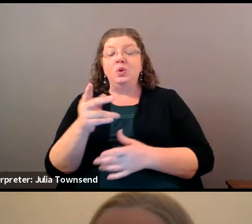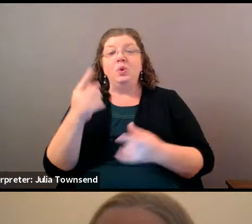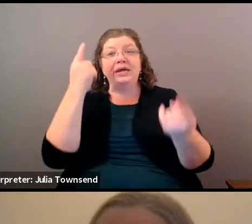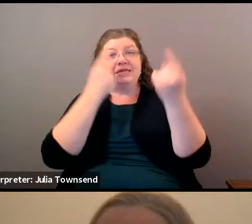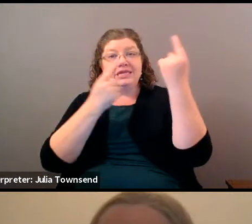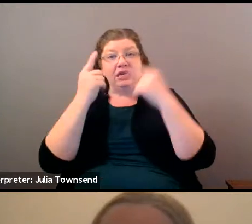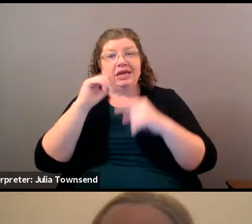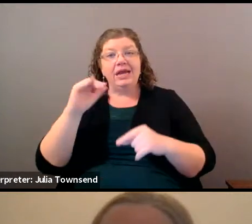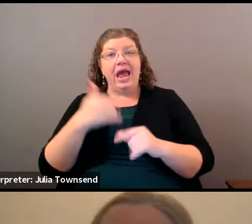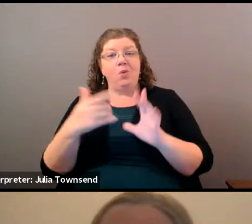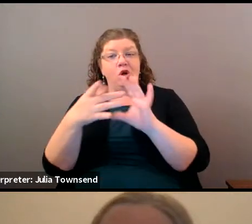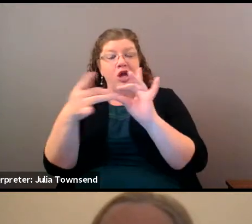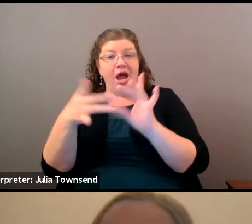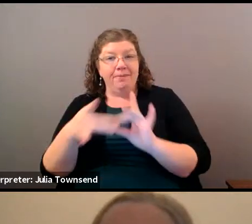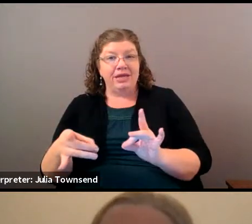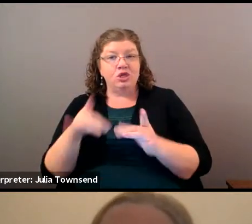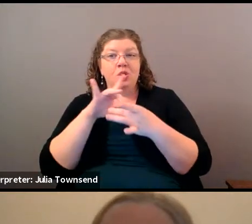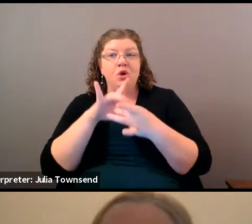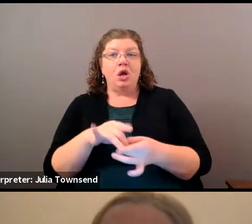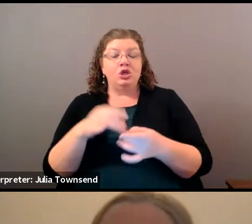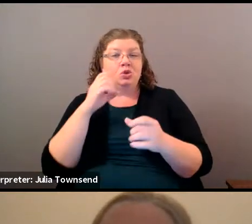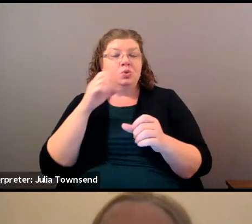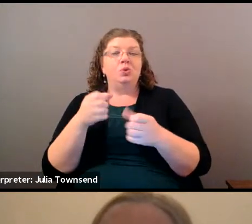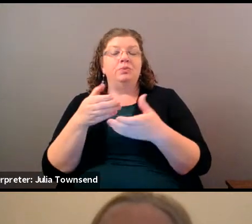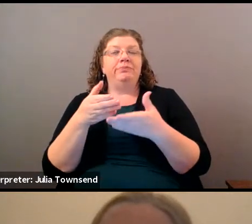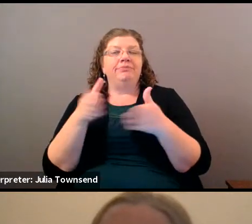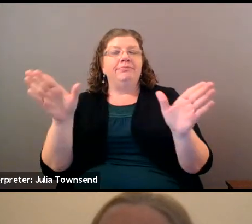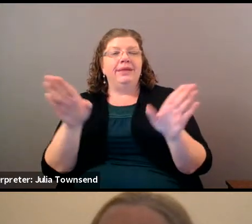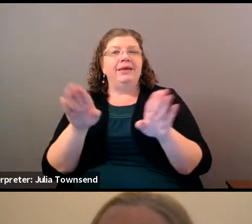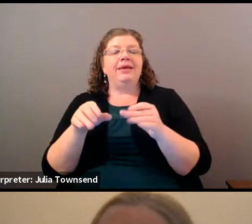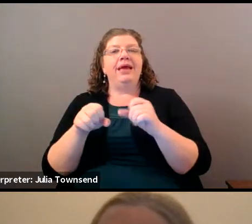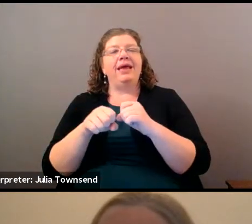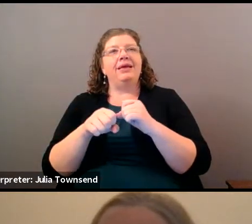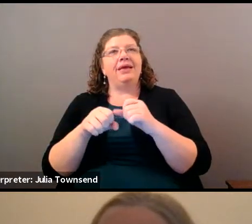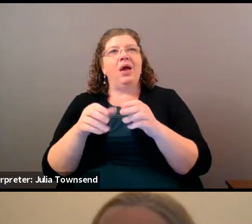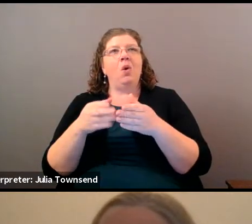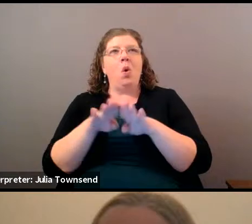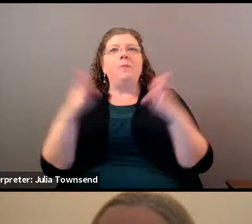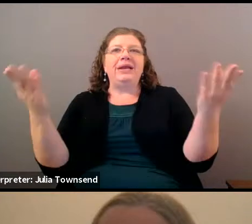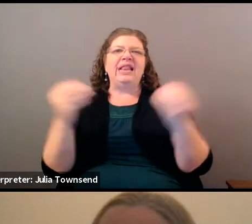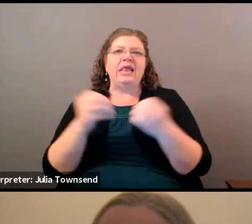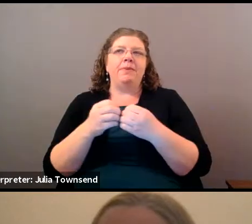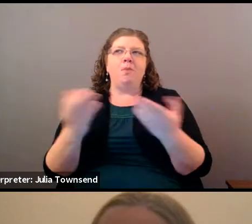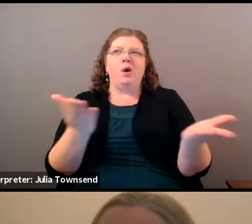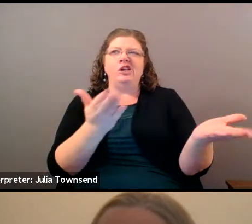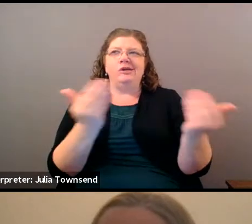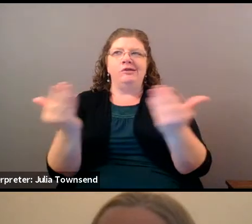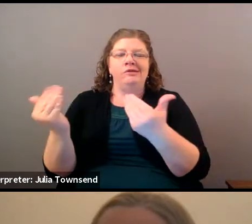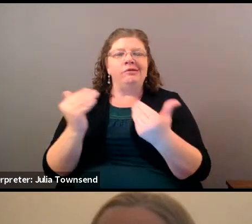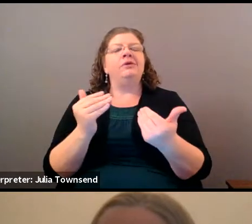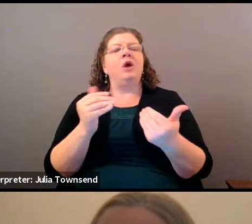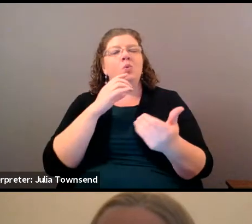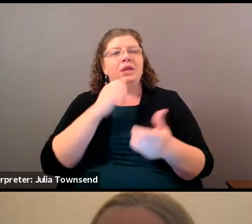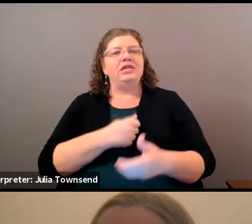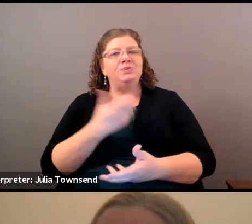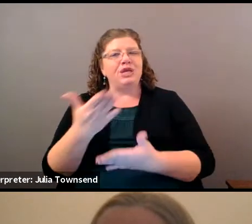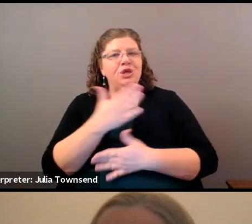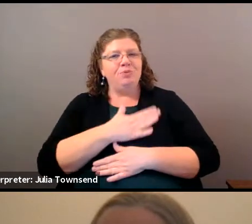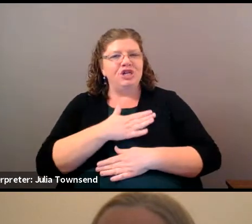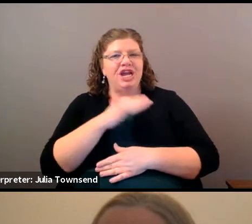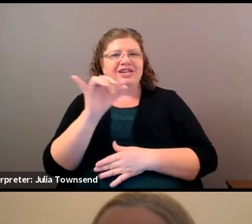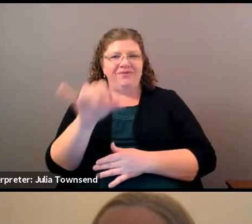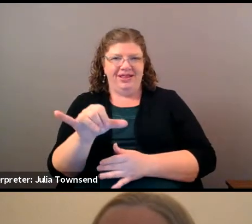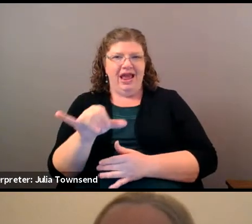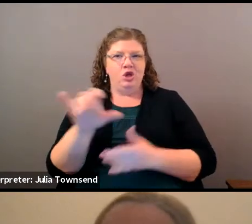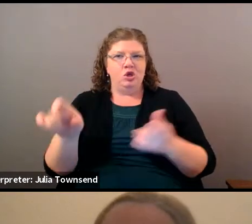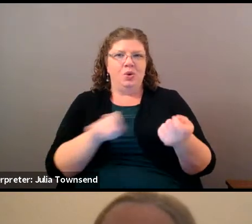our comments with regards to could we expand it a little bit more. So I noticed that we did that. I just want to really express my appreciation for doing